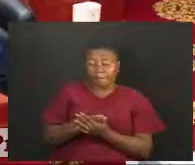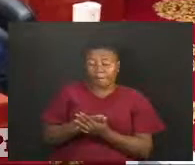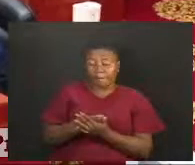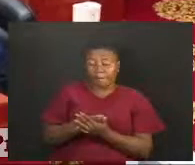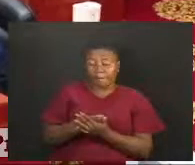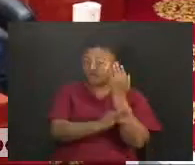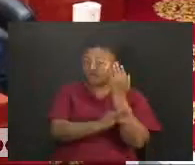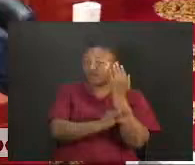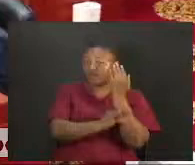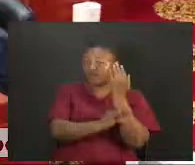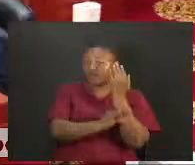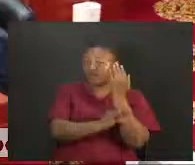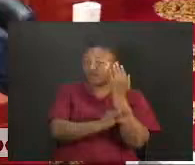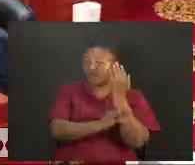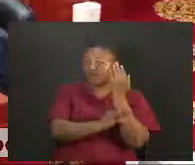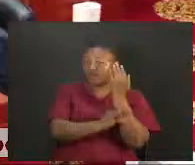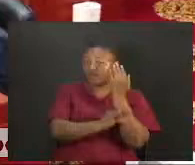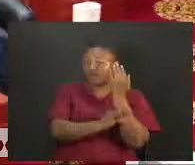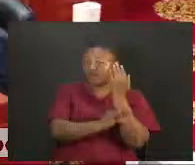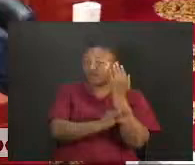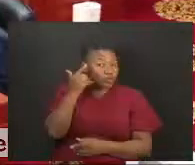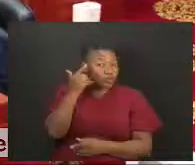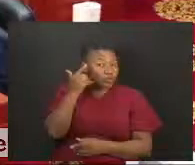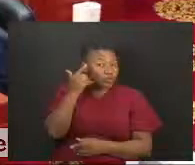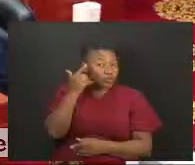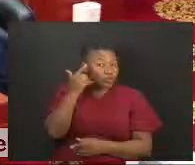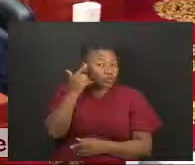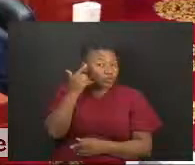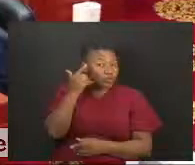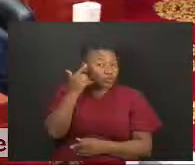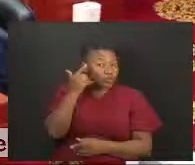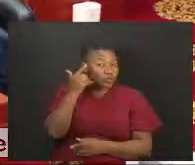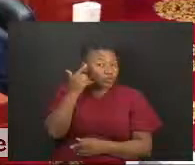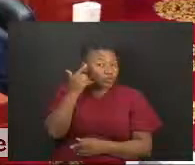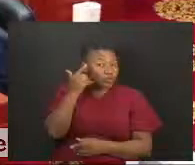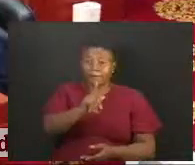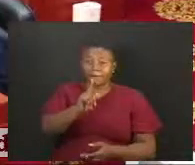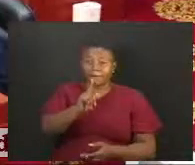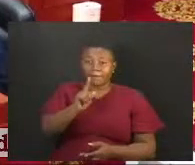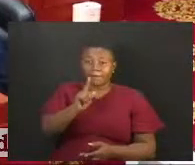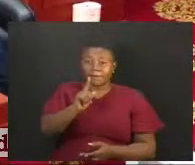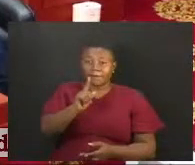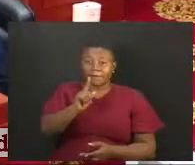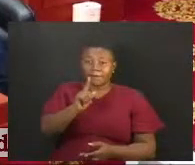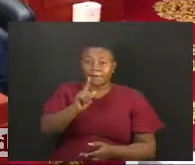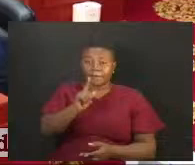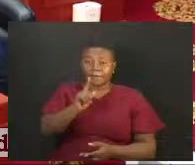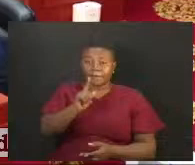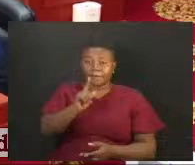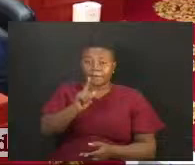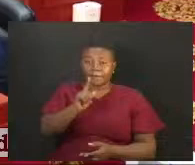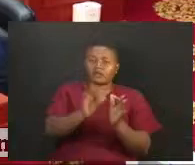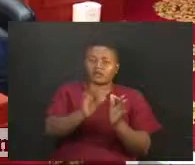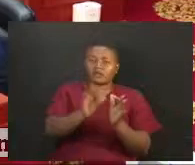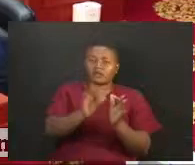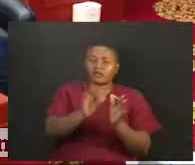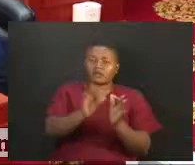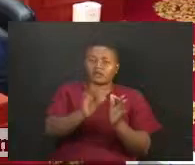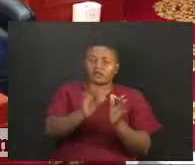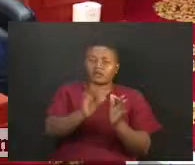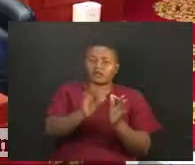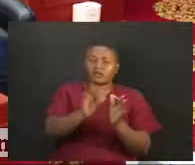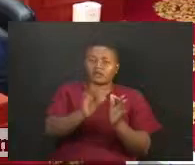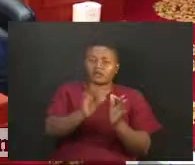and gold reserve accumulation, I will also submit a bill to provide a legal framework for the establishment of the